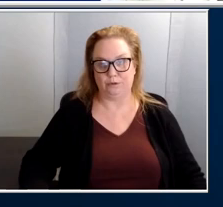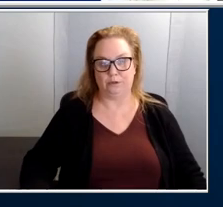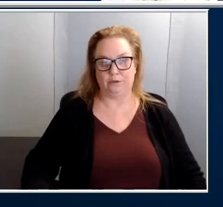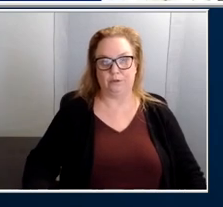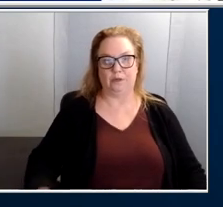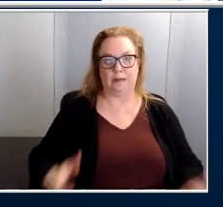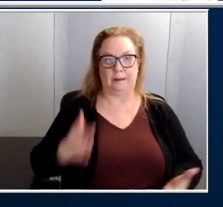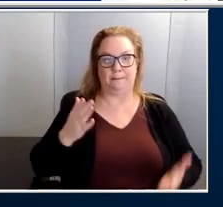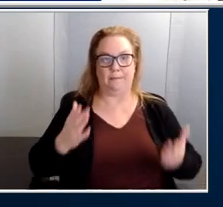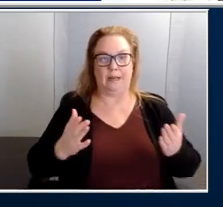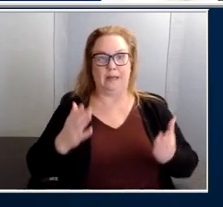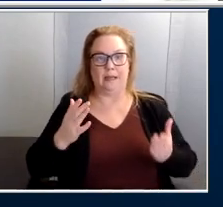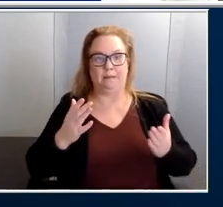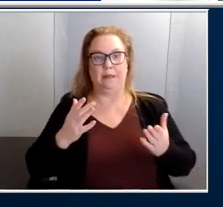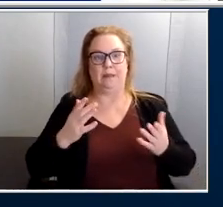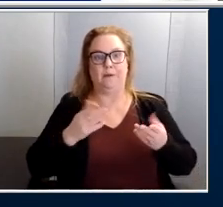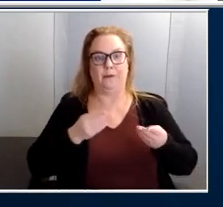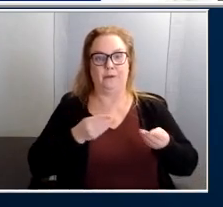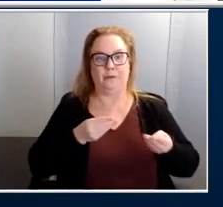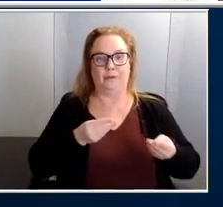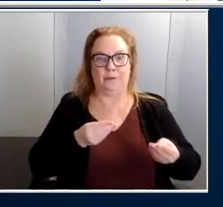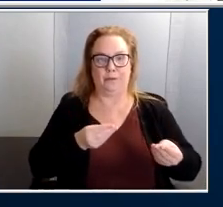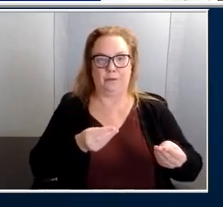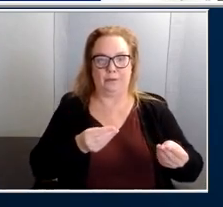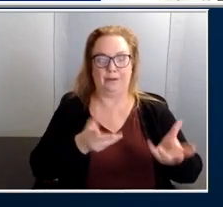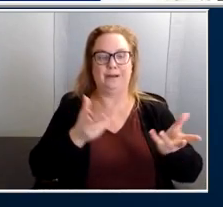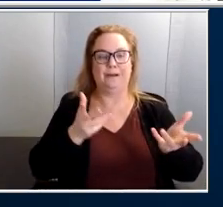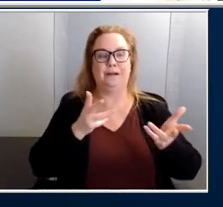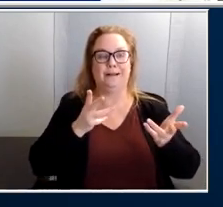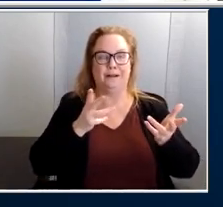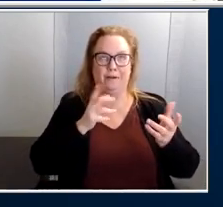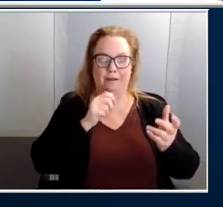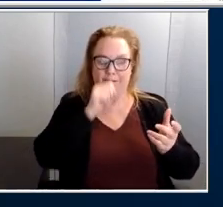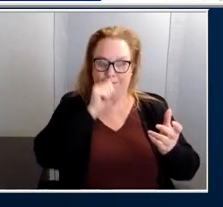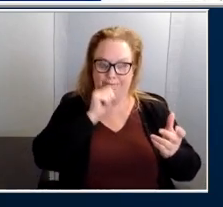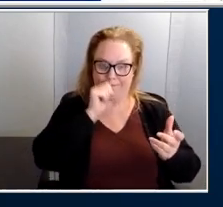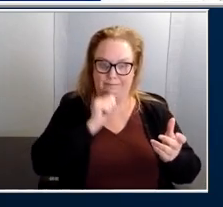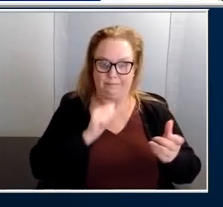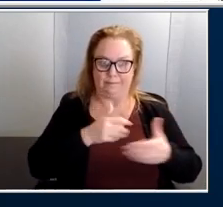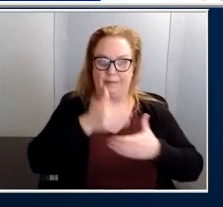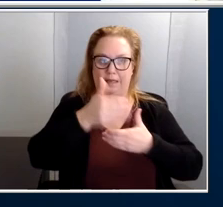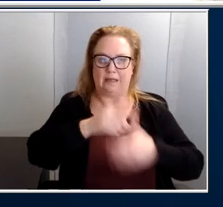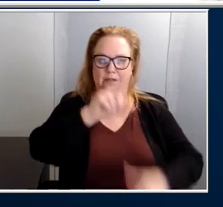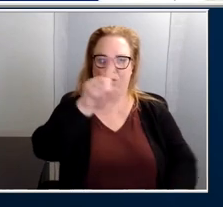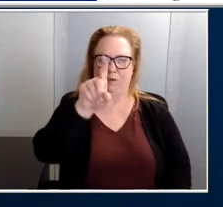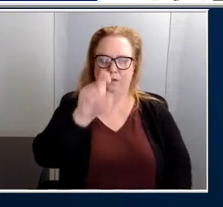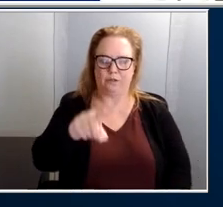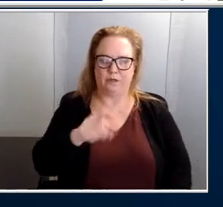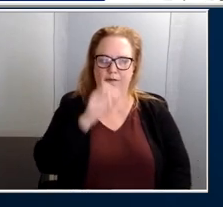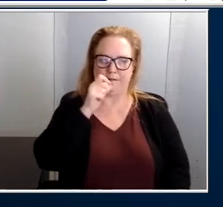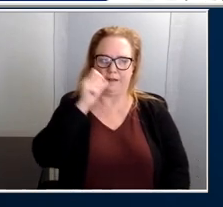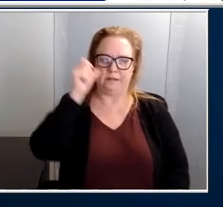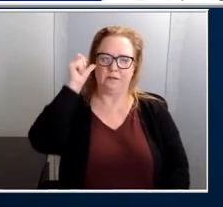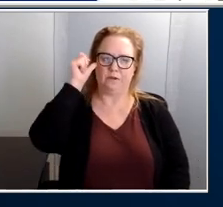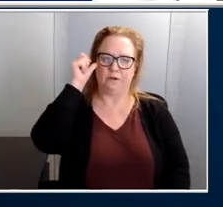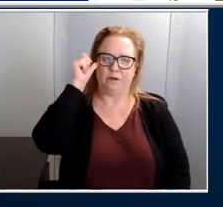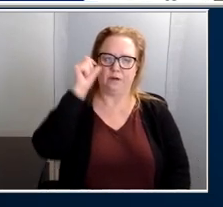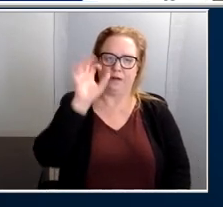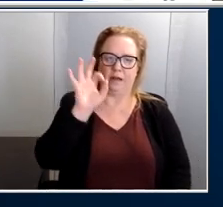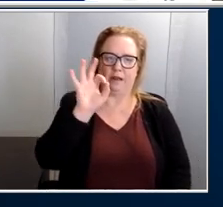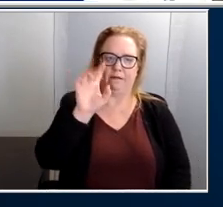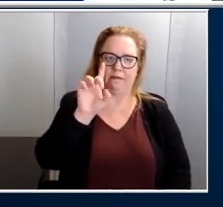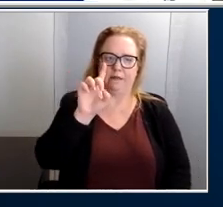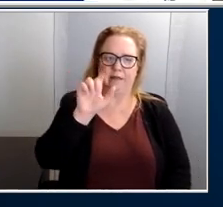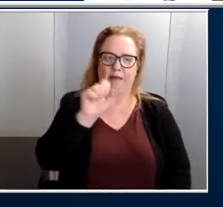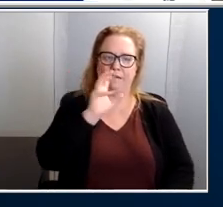we're riding the storm out, to borrow from another old song. So next question I had. So yesterday, the FDA started